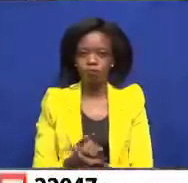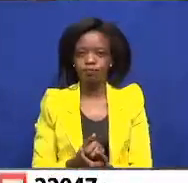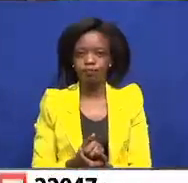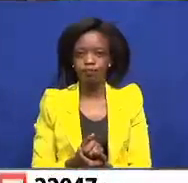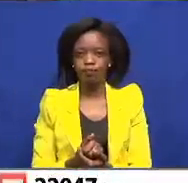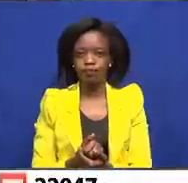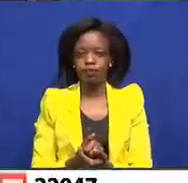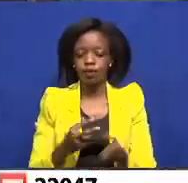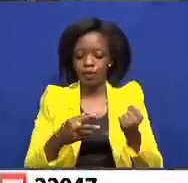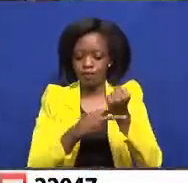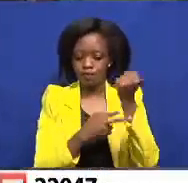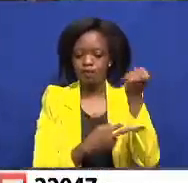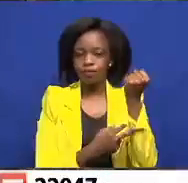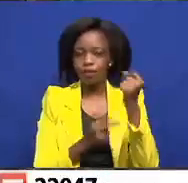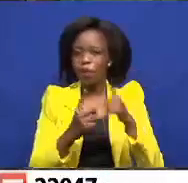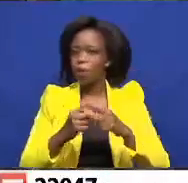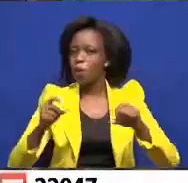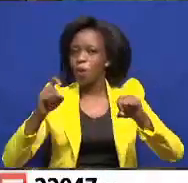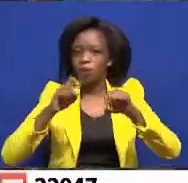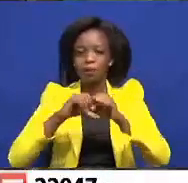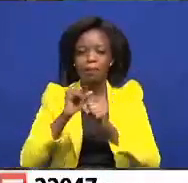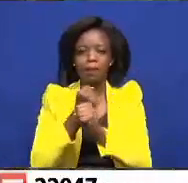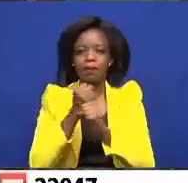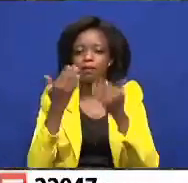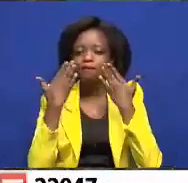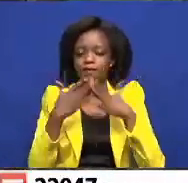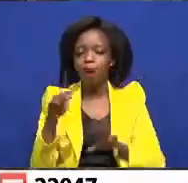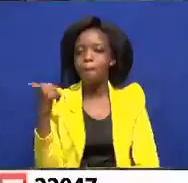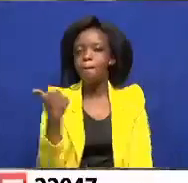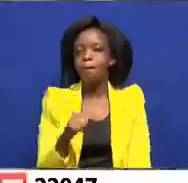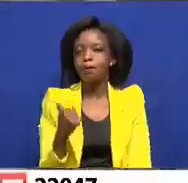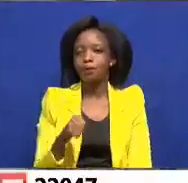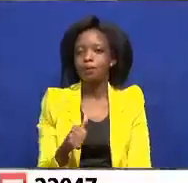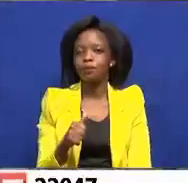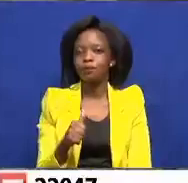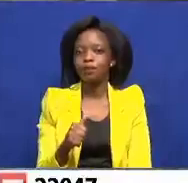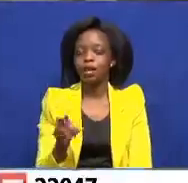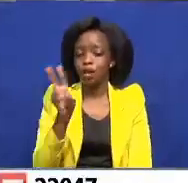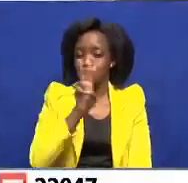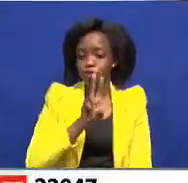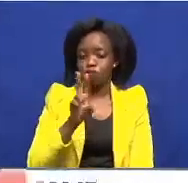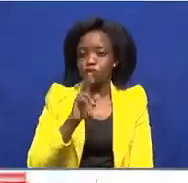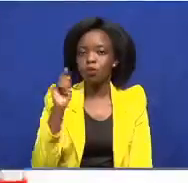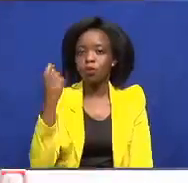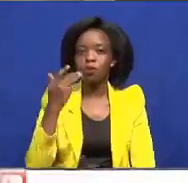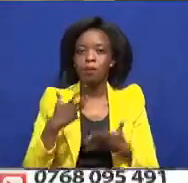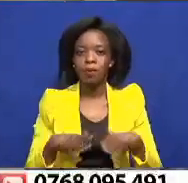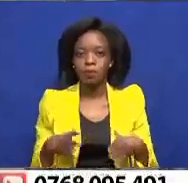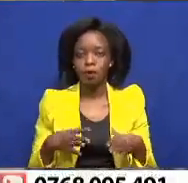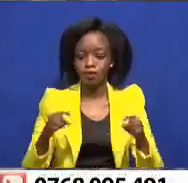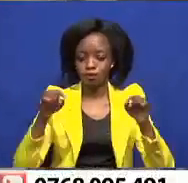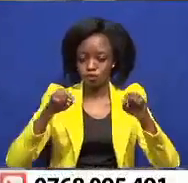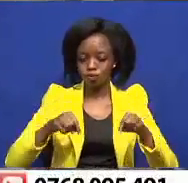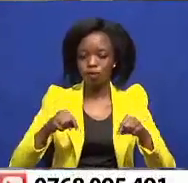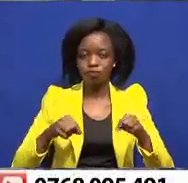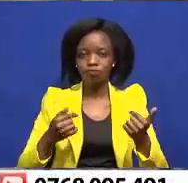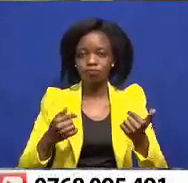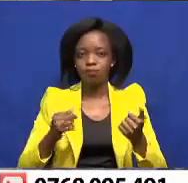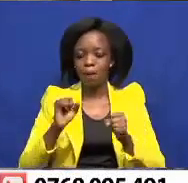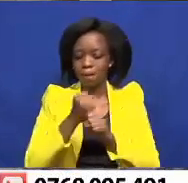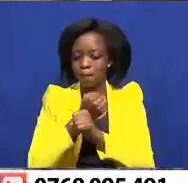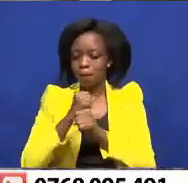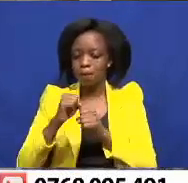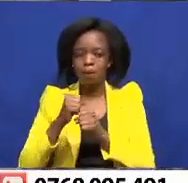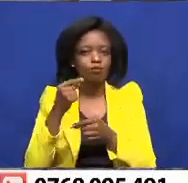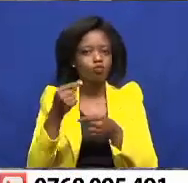The footbridges have taken such a long time to be completed and open to be used by Kenyans, and to date, the construction